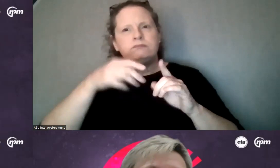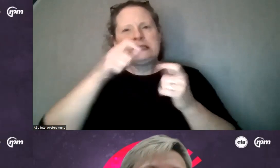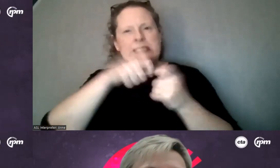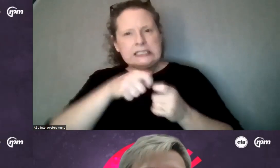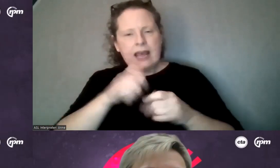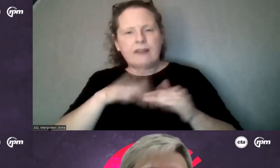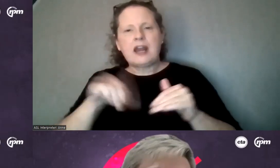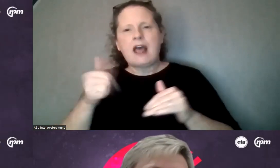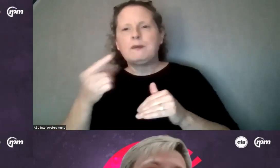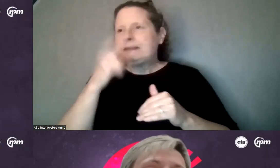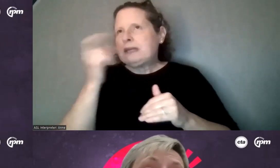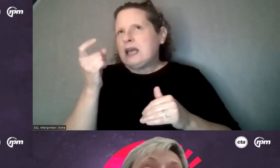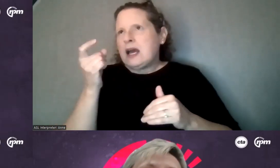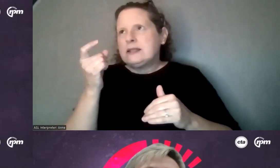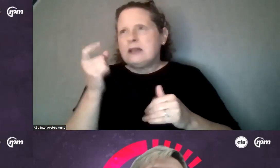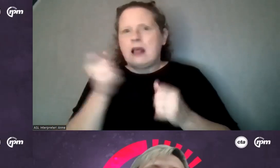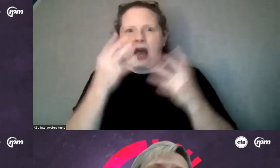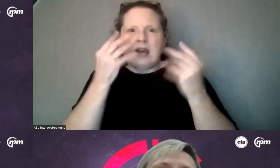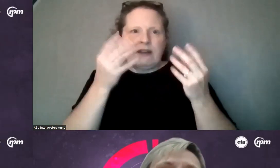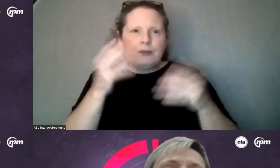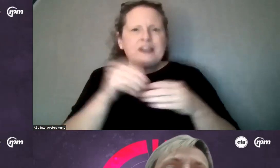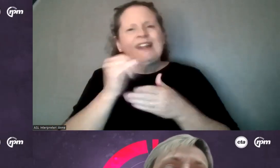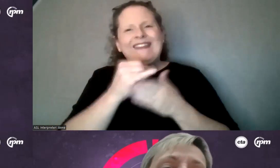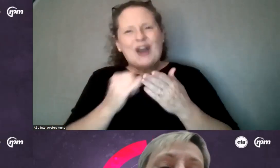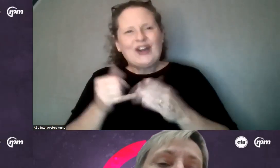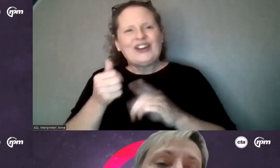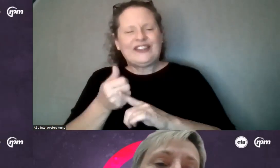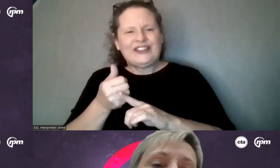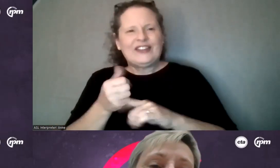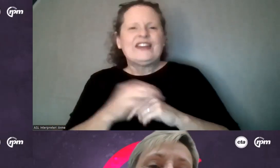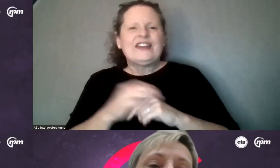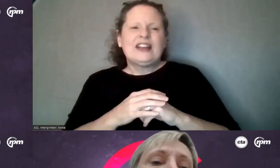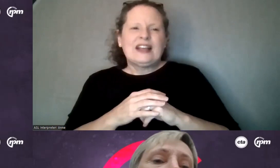simply because there's a lot of information in the art that